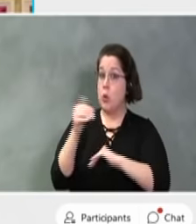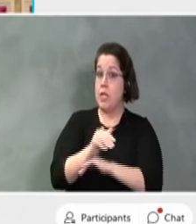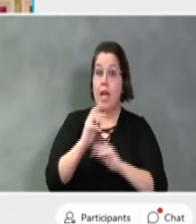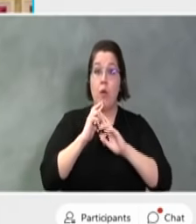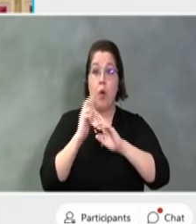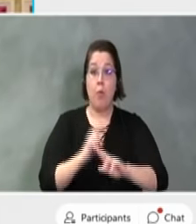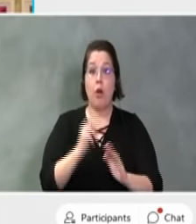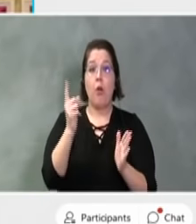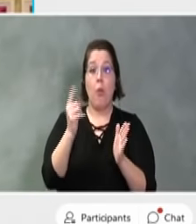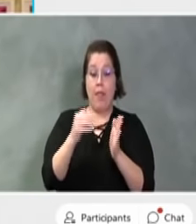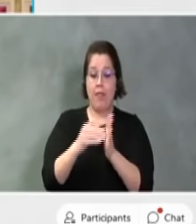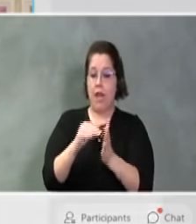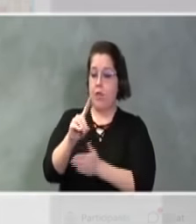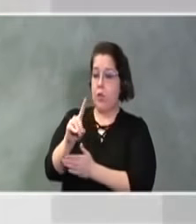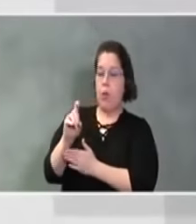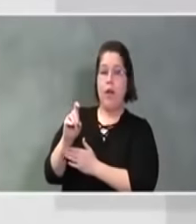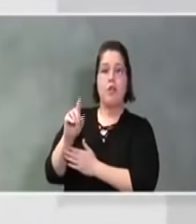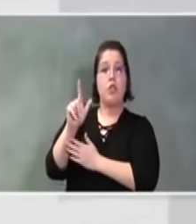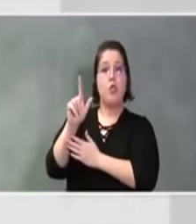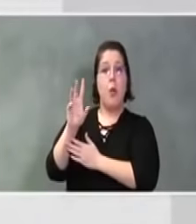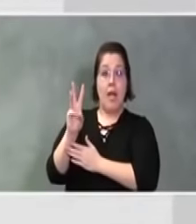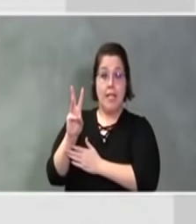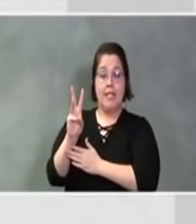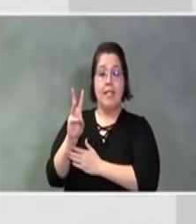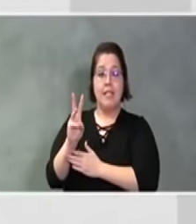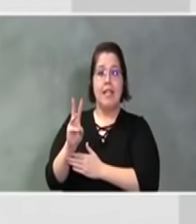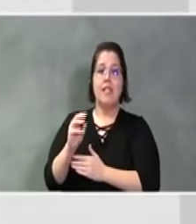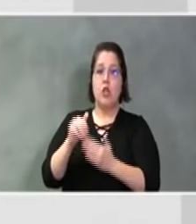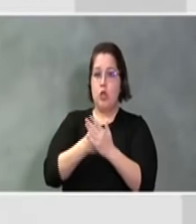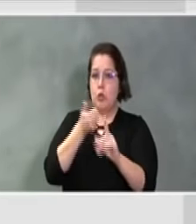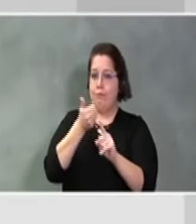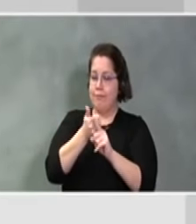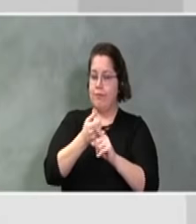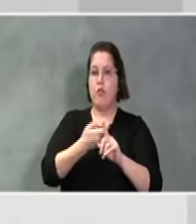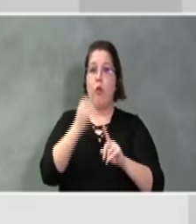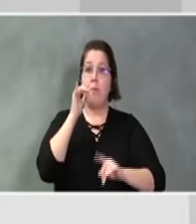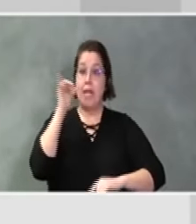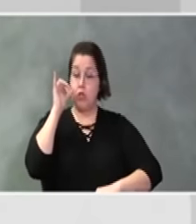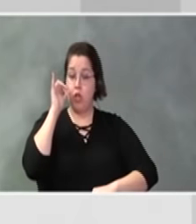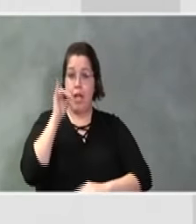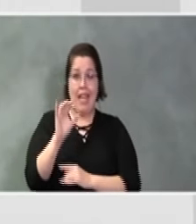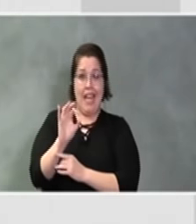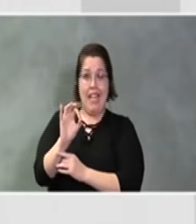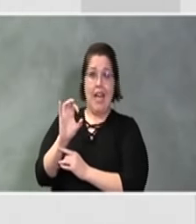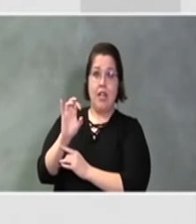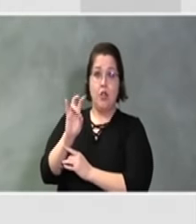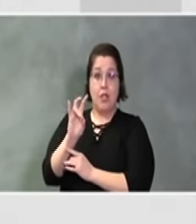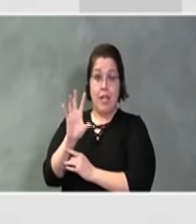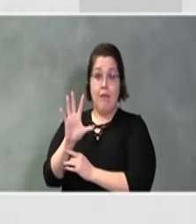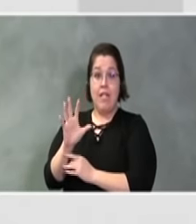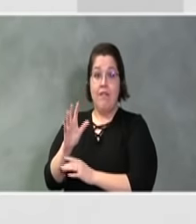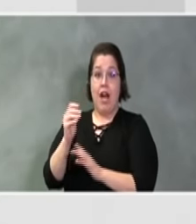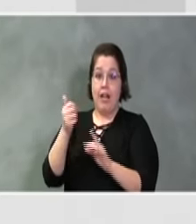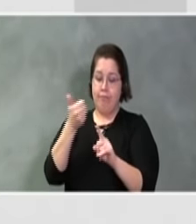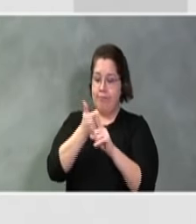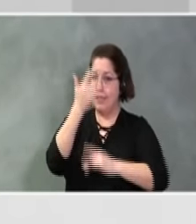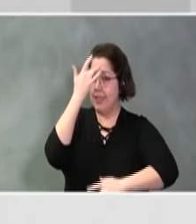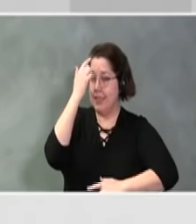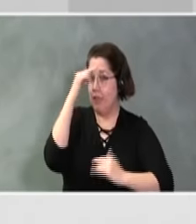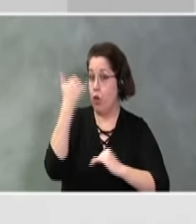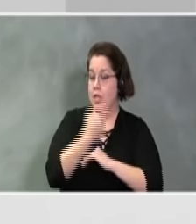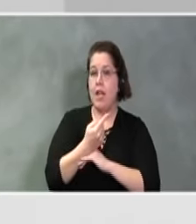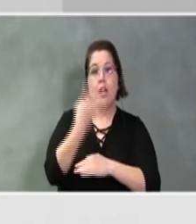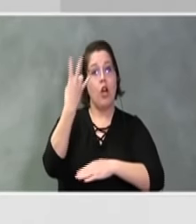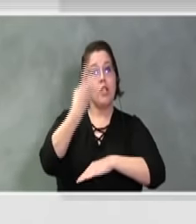reporting 1,126 cases from yesterday and 975 cases for today. Our